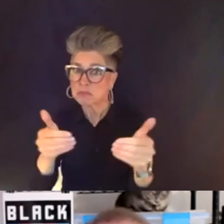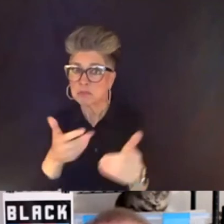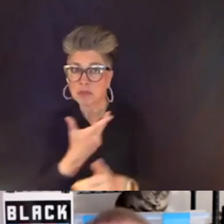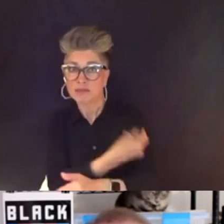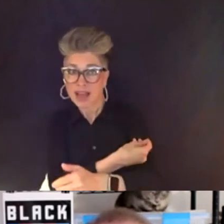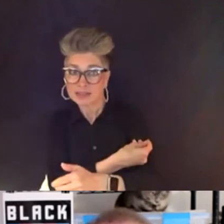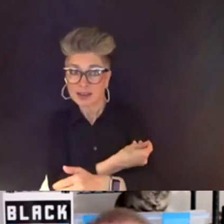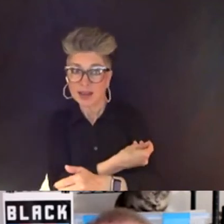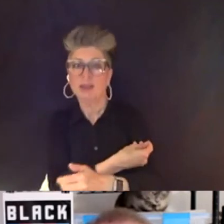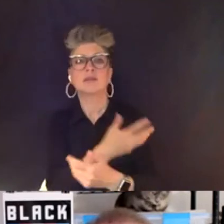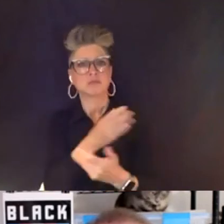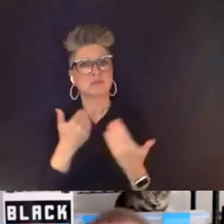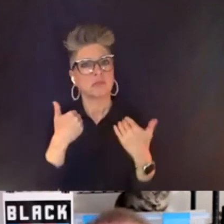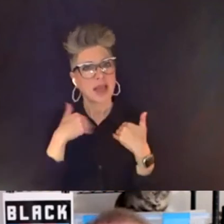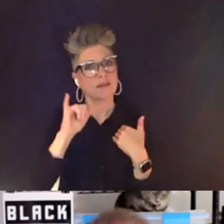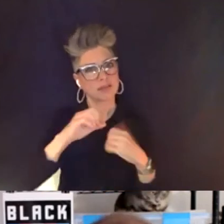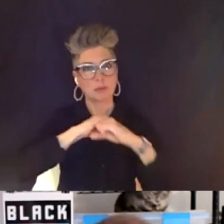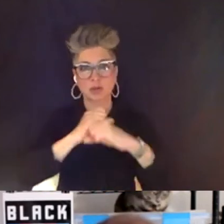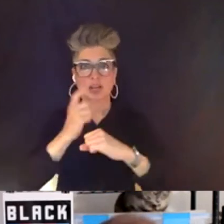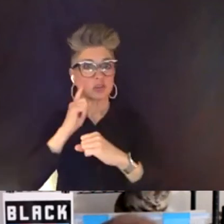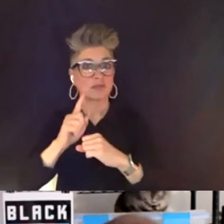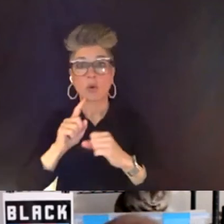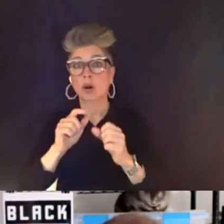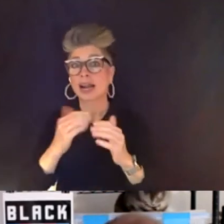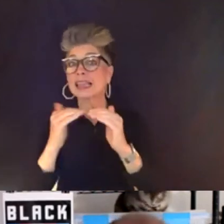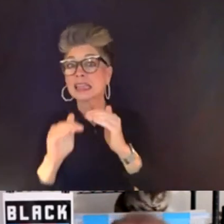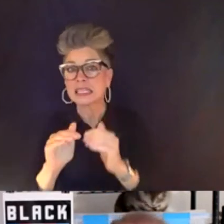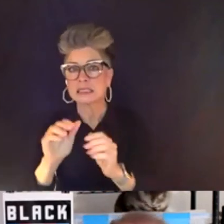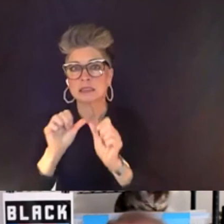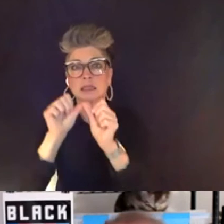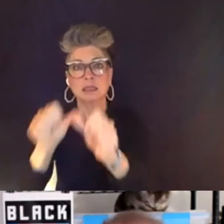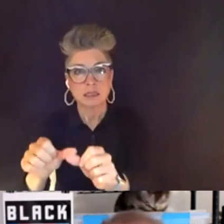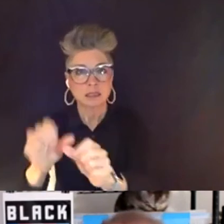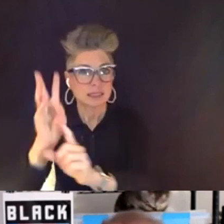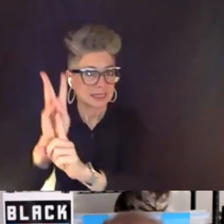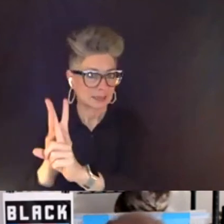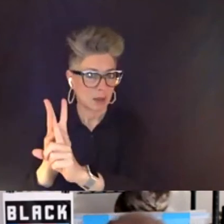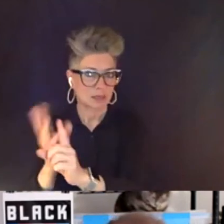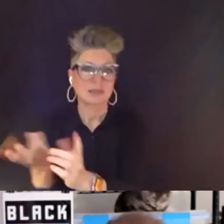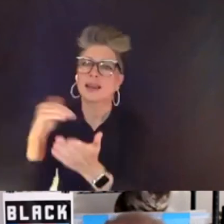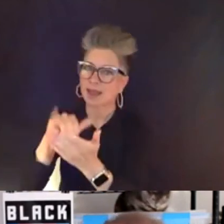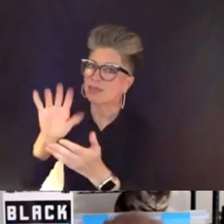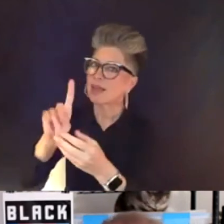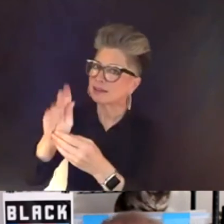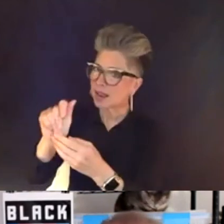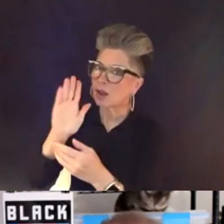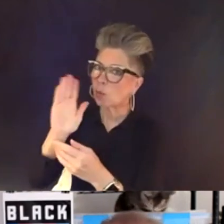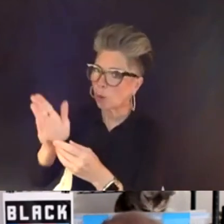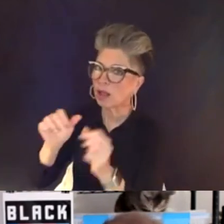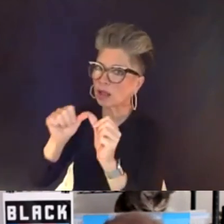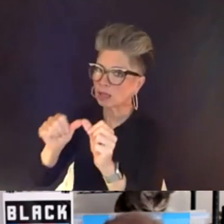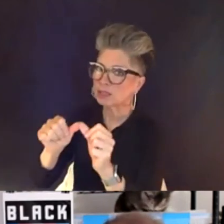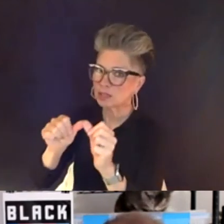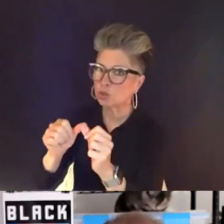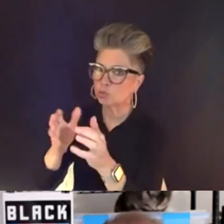have, again, that protection for at least 6 months thereafter. That data will continue to emerge and let us know how to